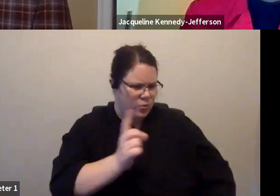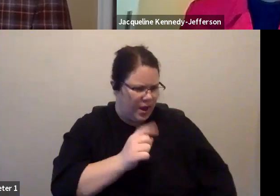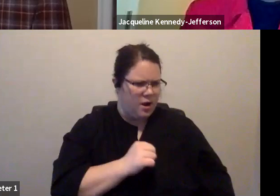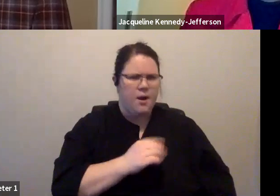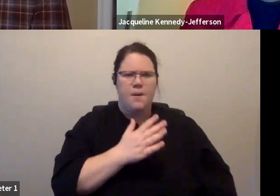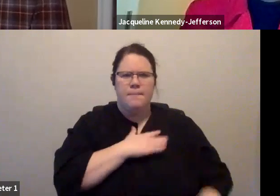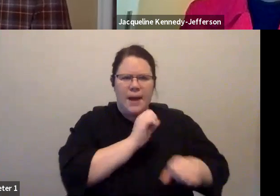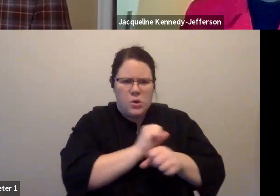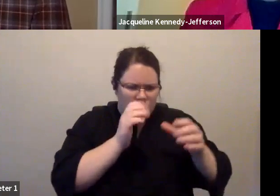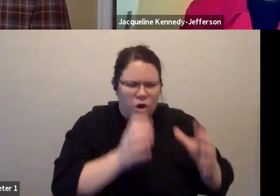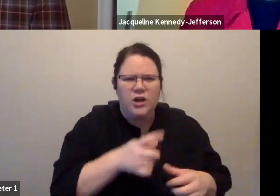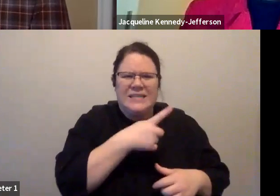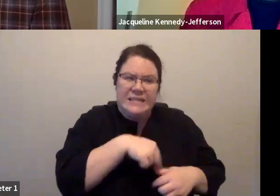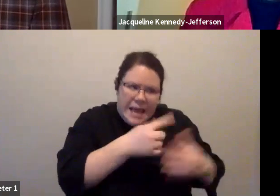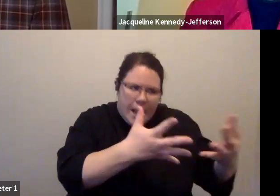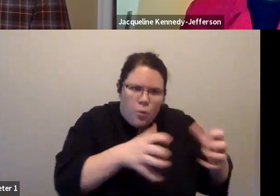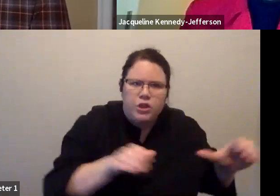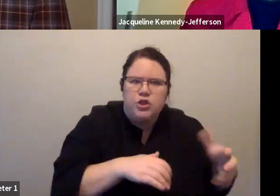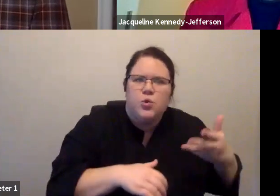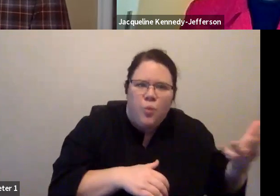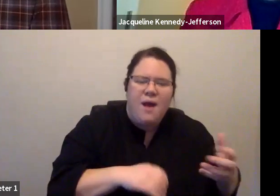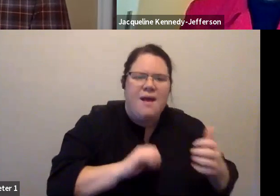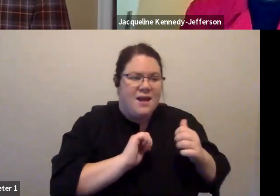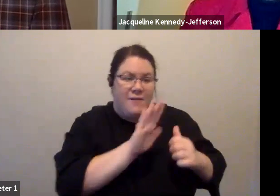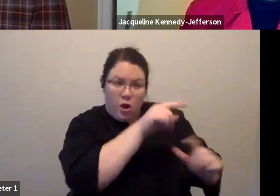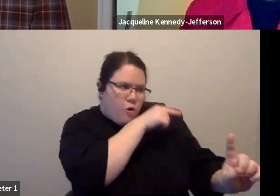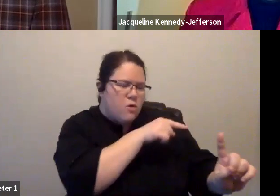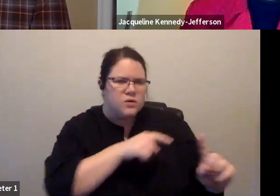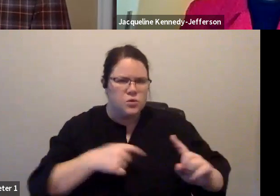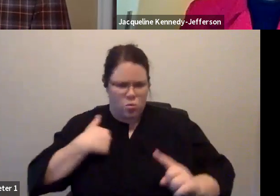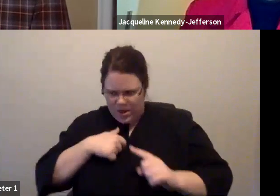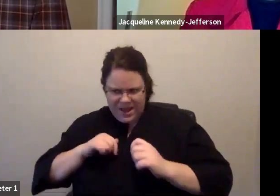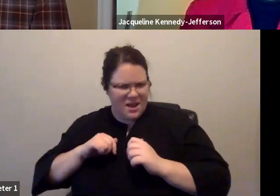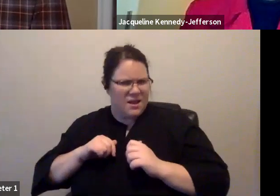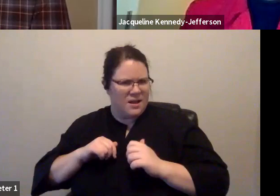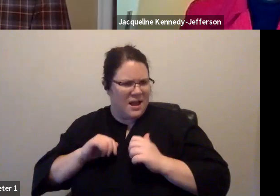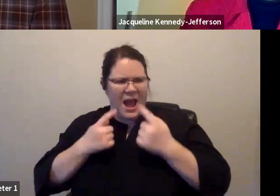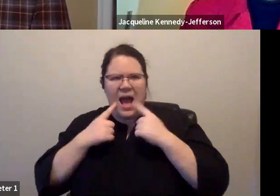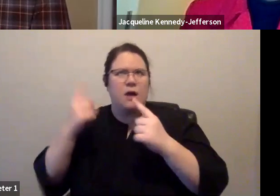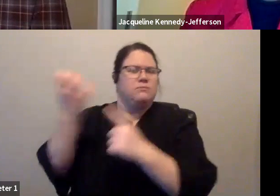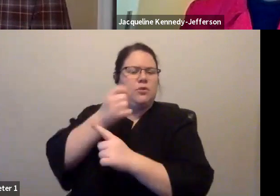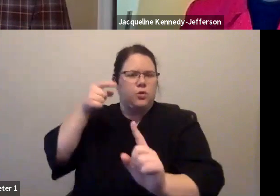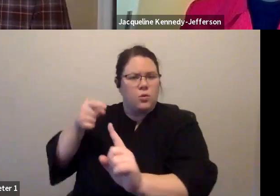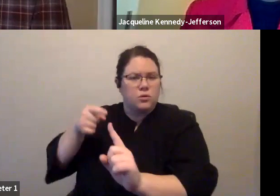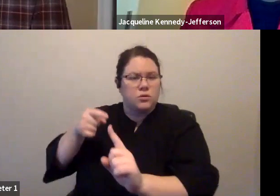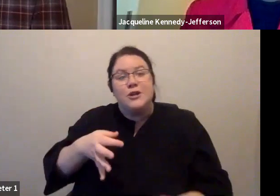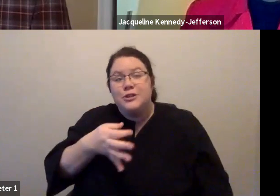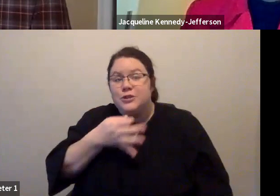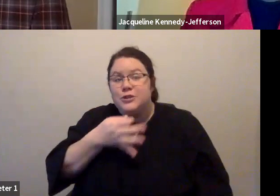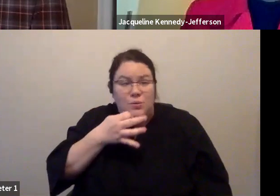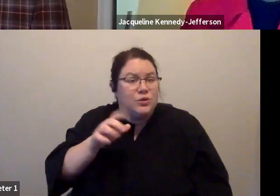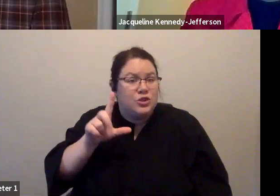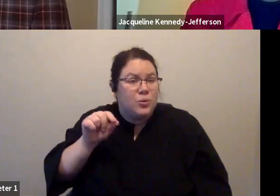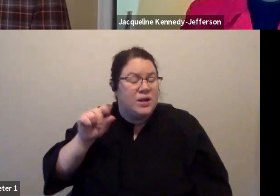are looking to do, and how you can then accomplish those goals. Because again, 2020 is going to end, but the things that have been brought to the